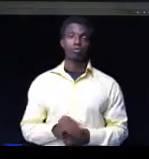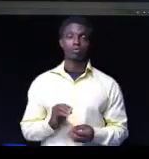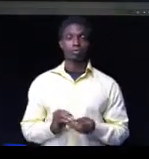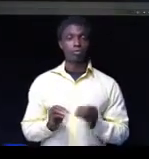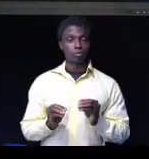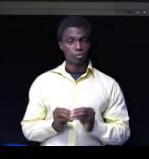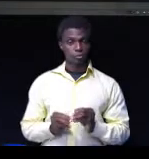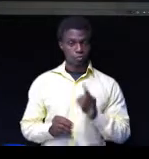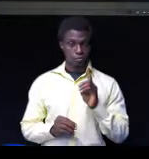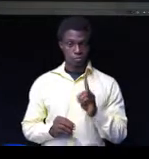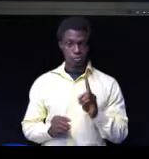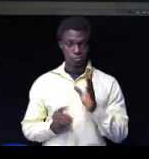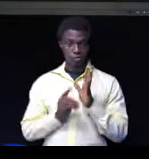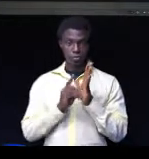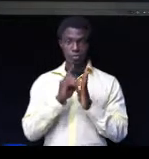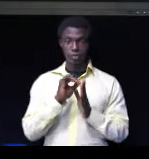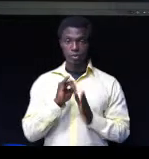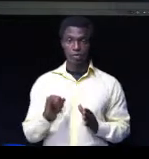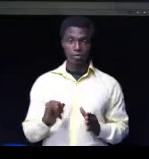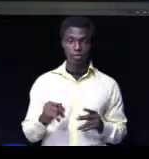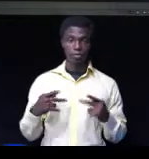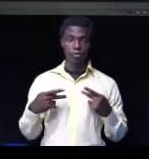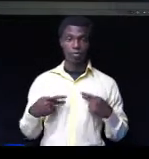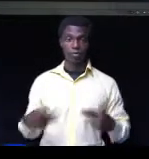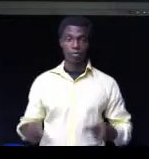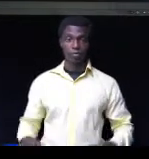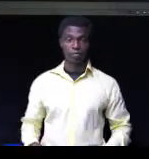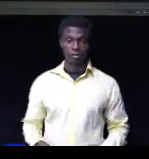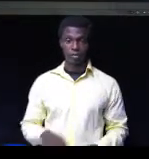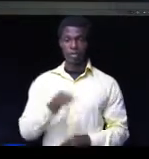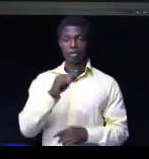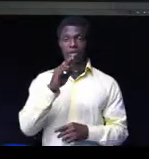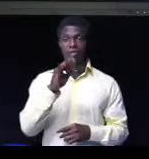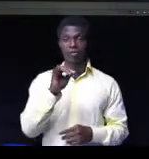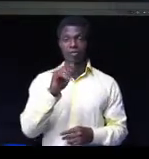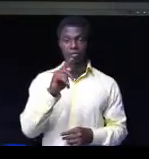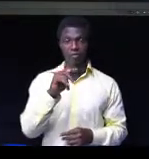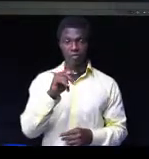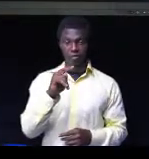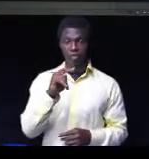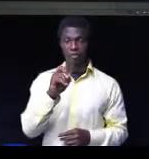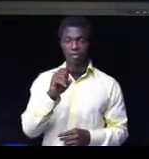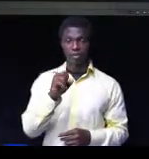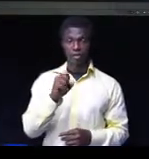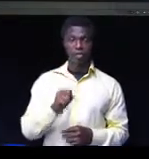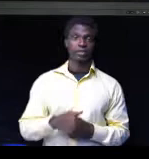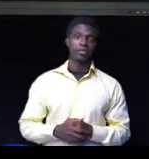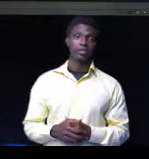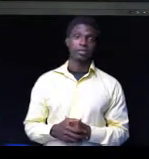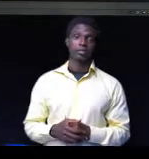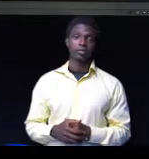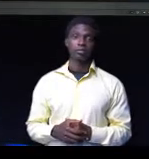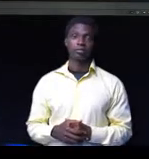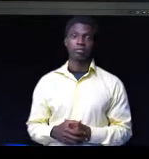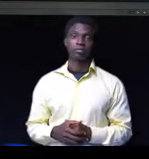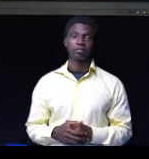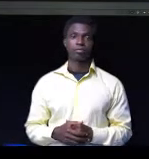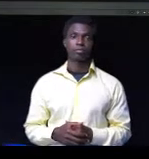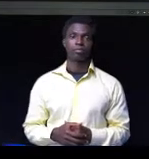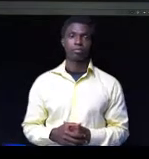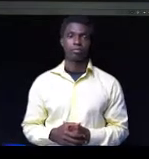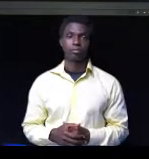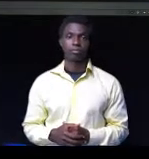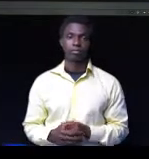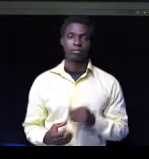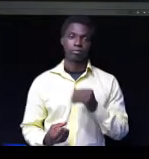judo. 1, developing physical fitness. That's one benefit. It makes you to